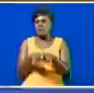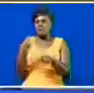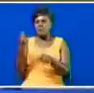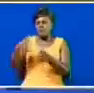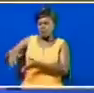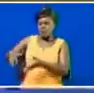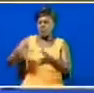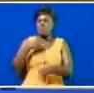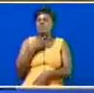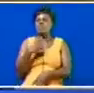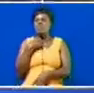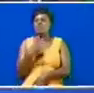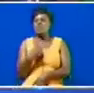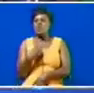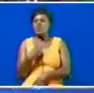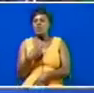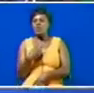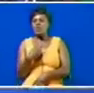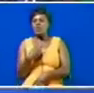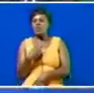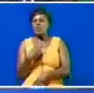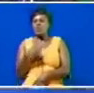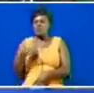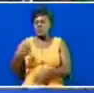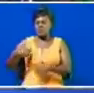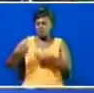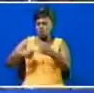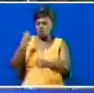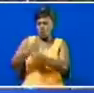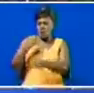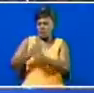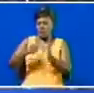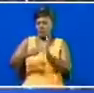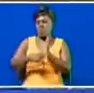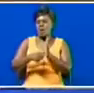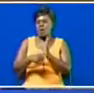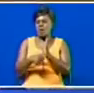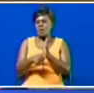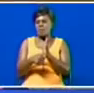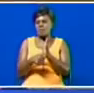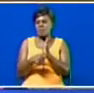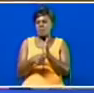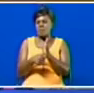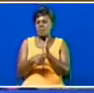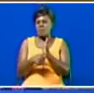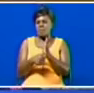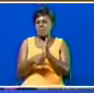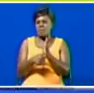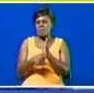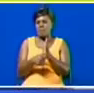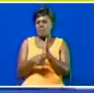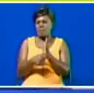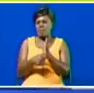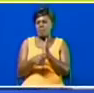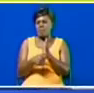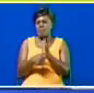Rugby Union so that they know that, to keep working hard, and one day national team honours could be available.